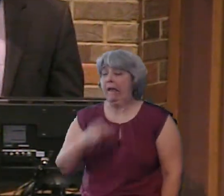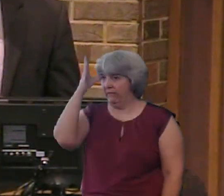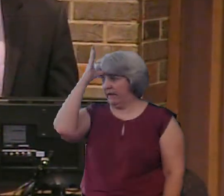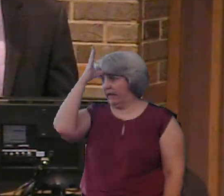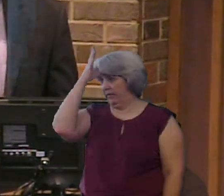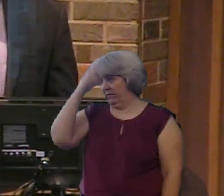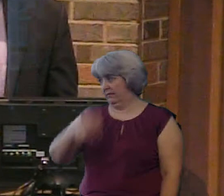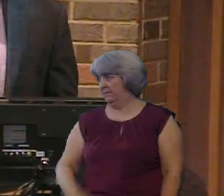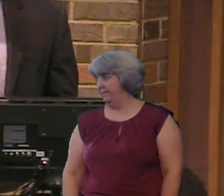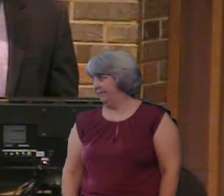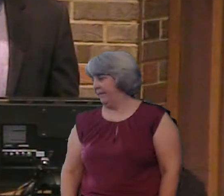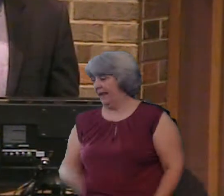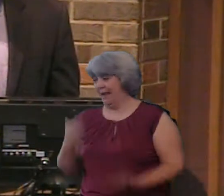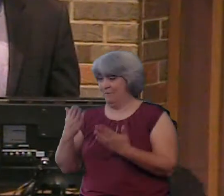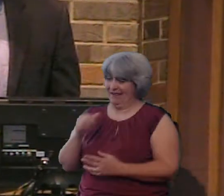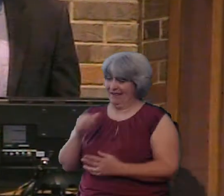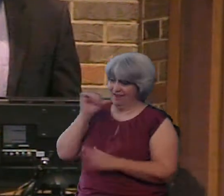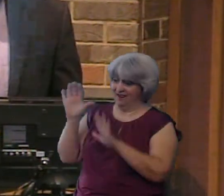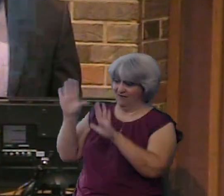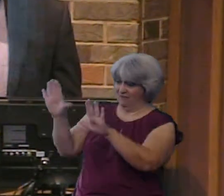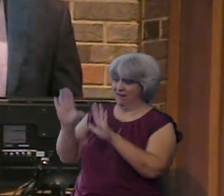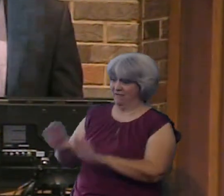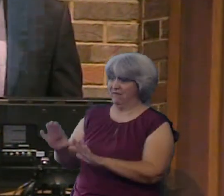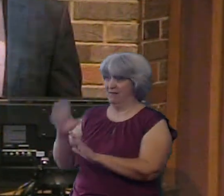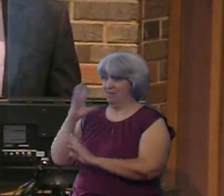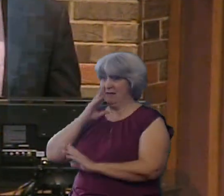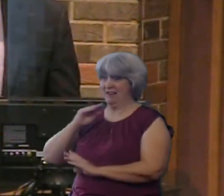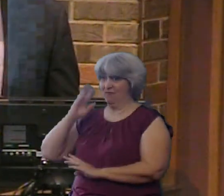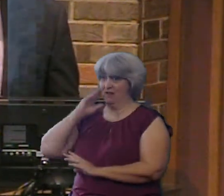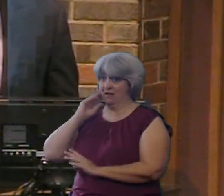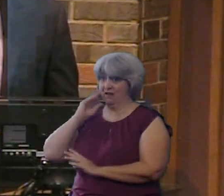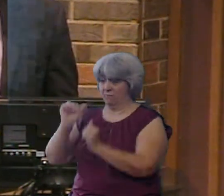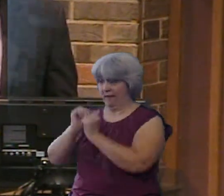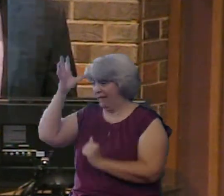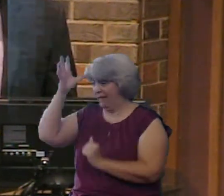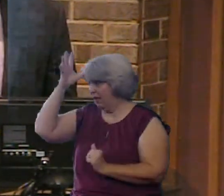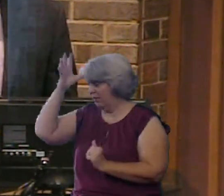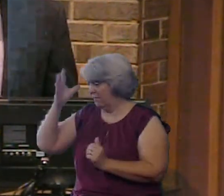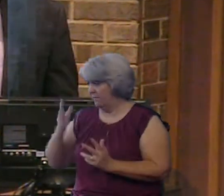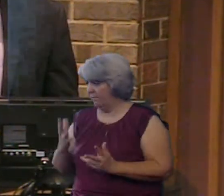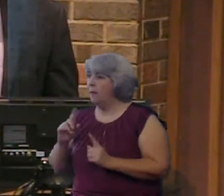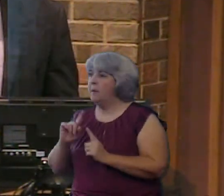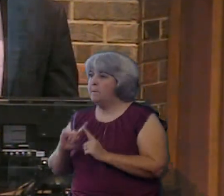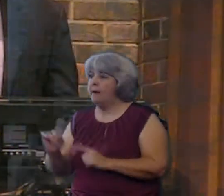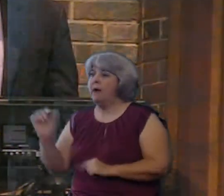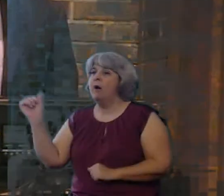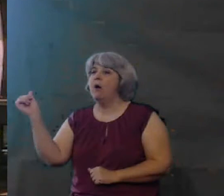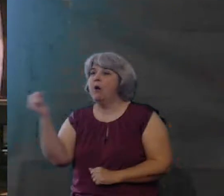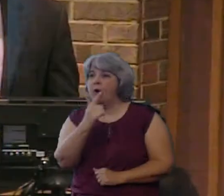have grown up with good experiences around them. But you came from one.